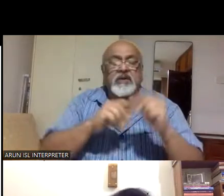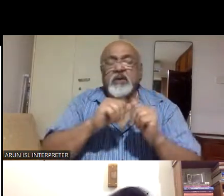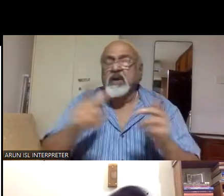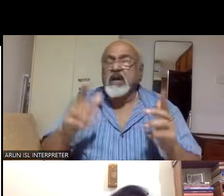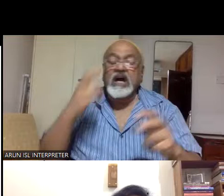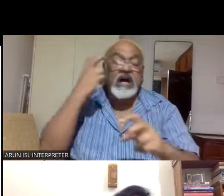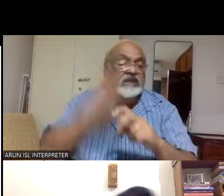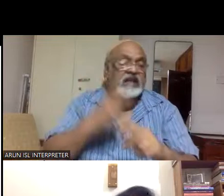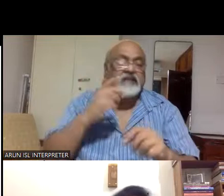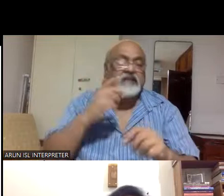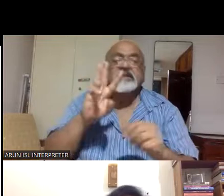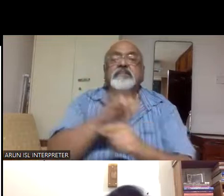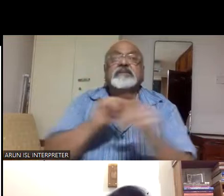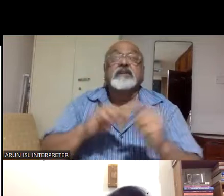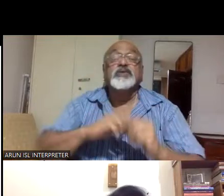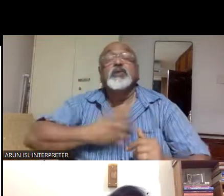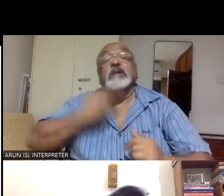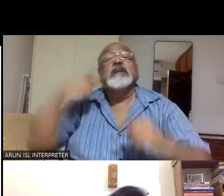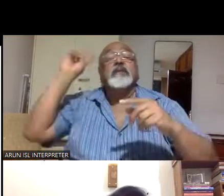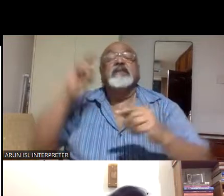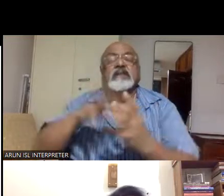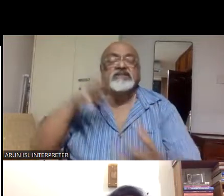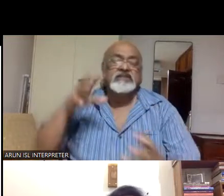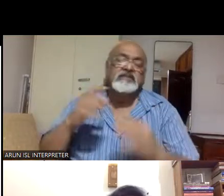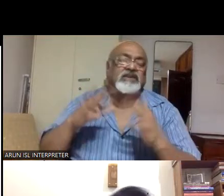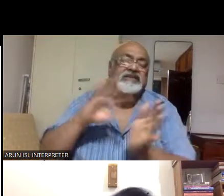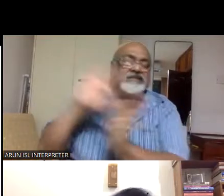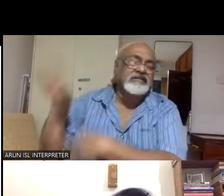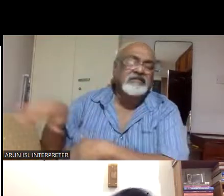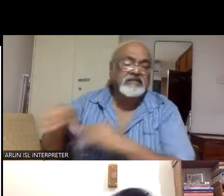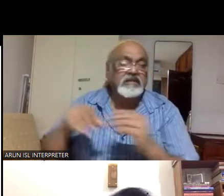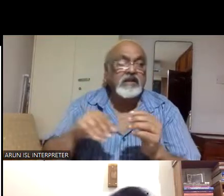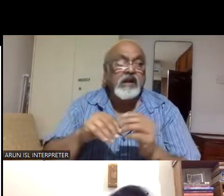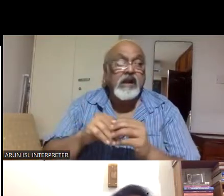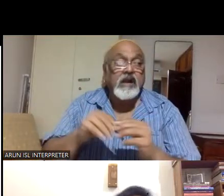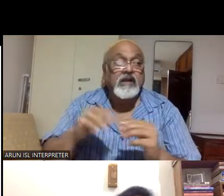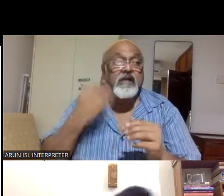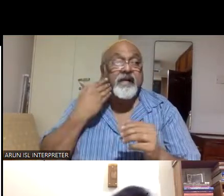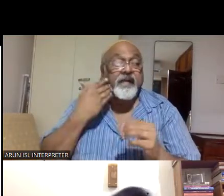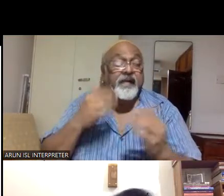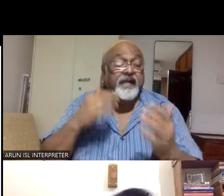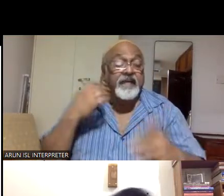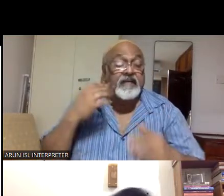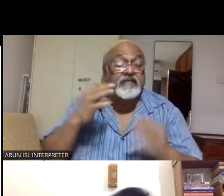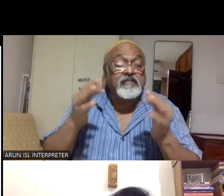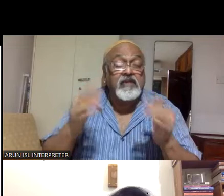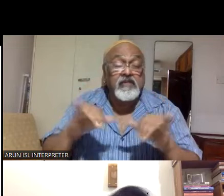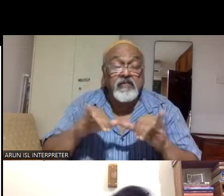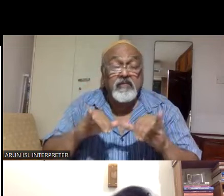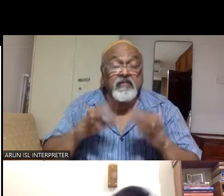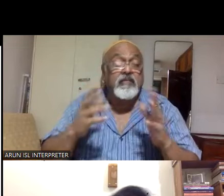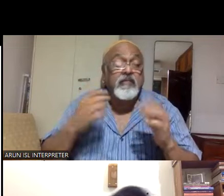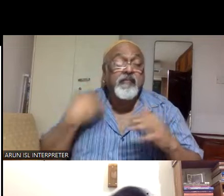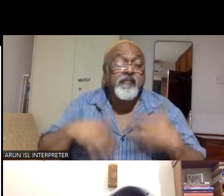time. And what happens when the family goes through a financial cut, when it goes to mental stress? There